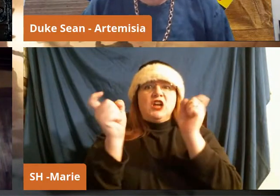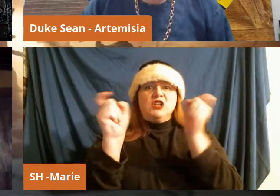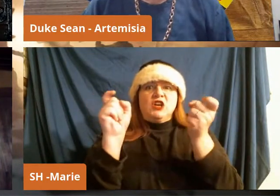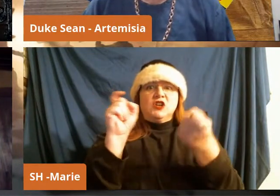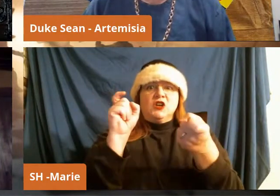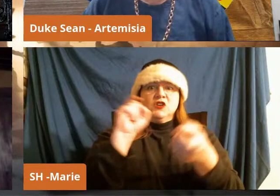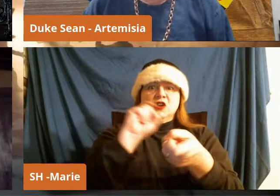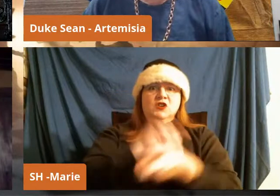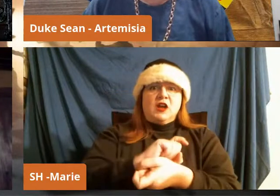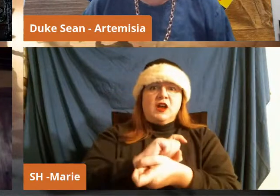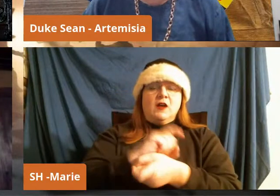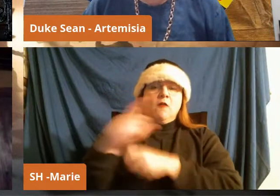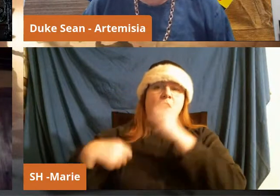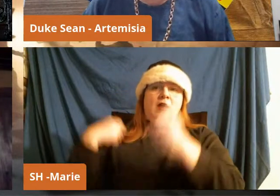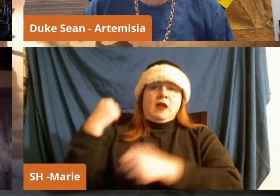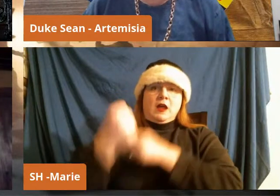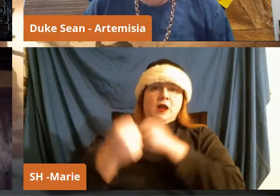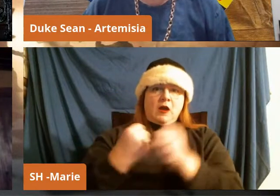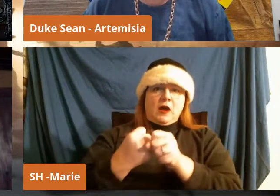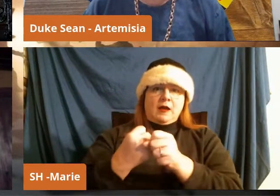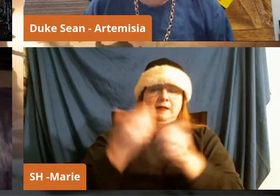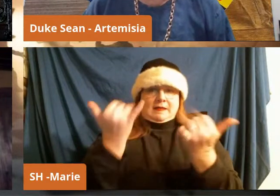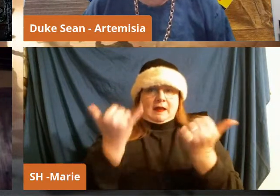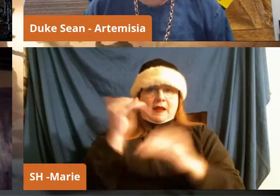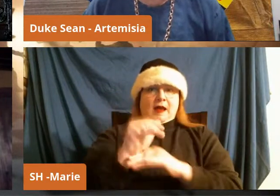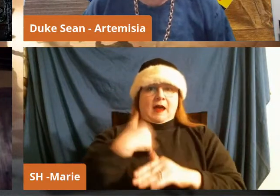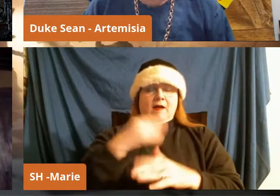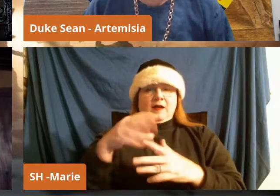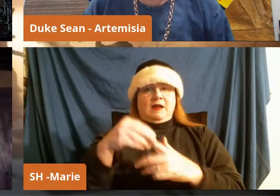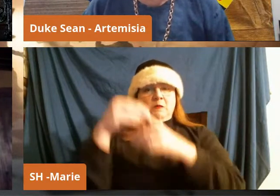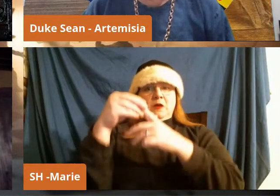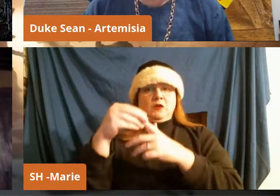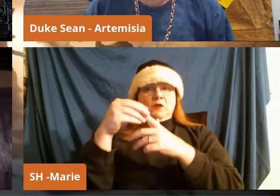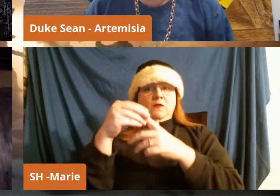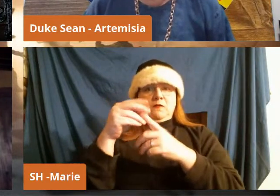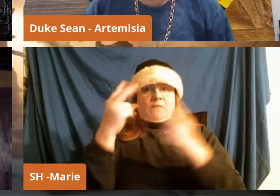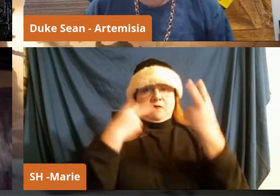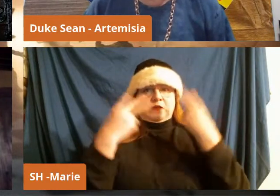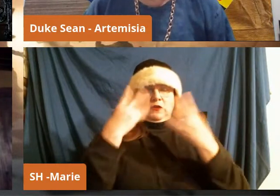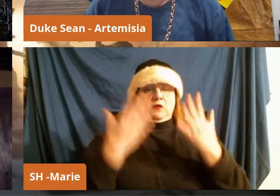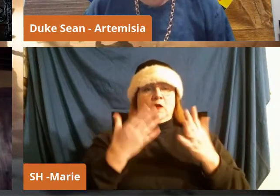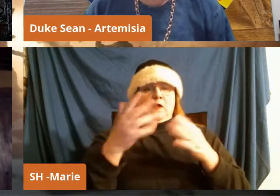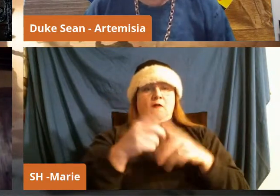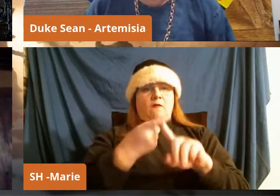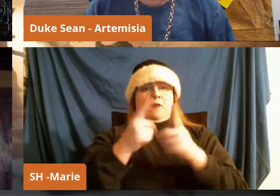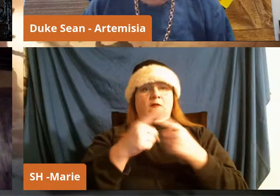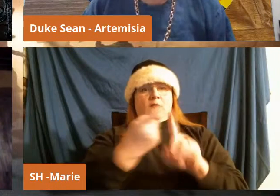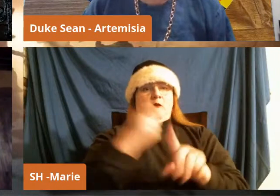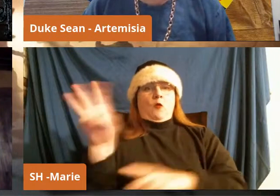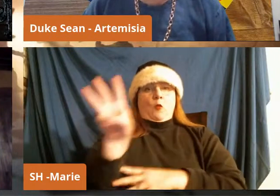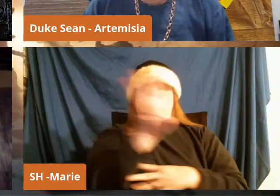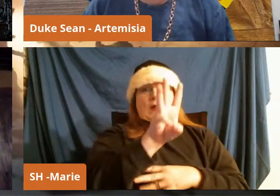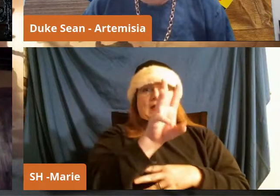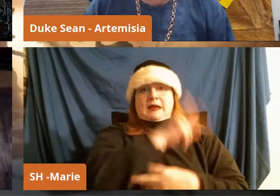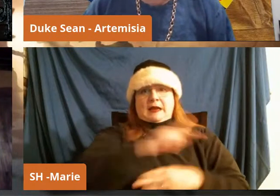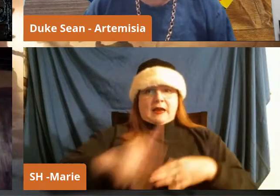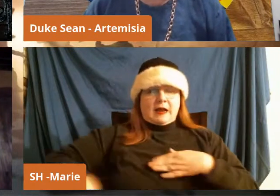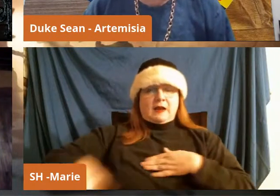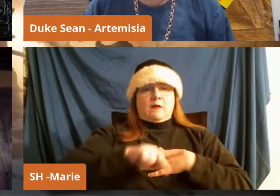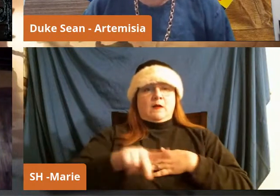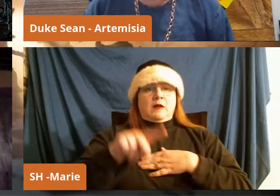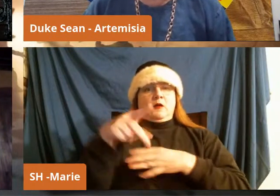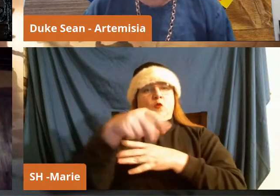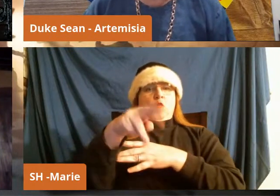years. And tonight, I am honored to have as our special guest, a friend of ours from the West Kingdom, Sir Robert of